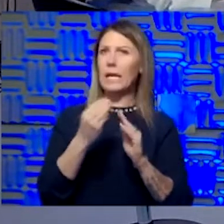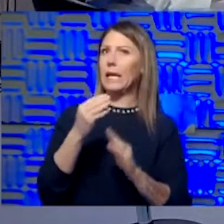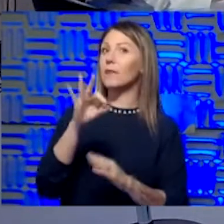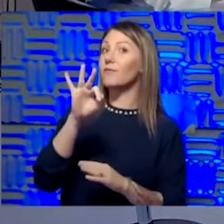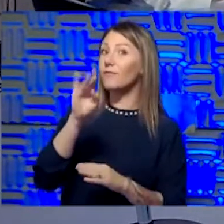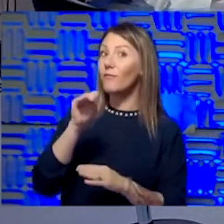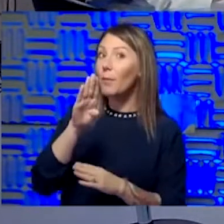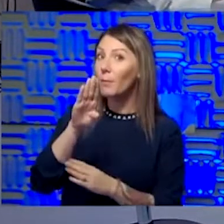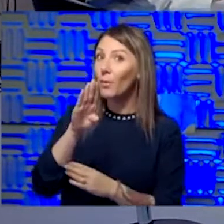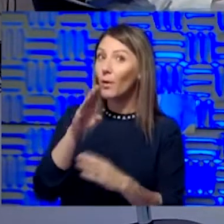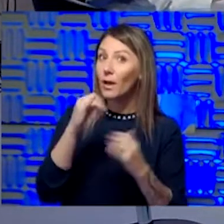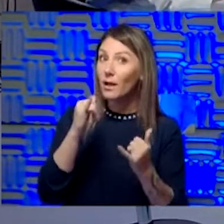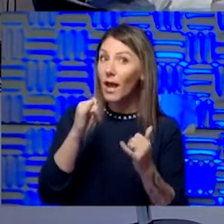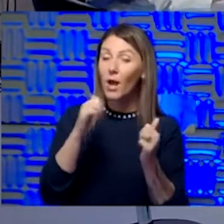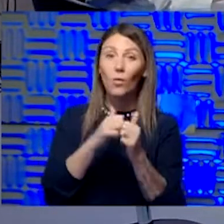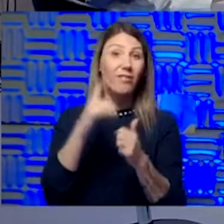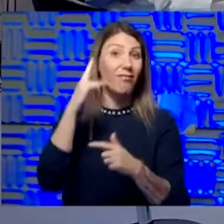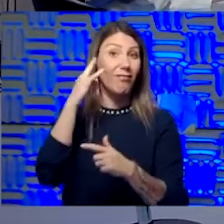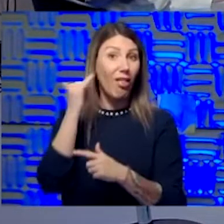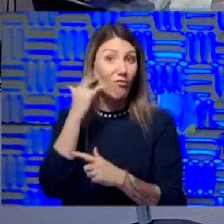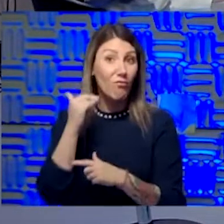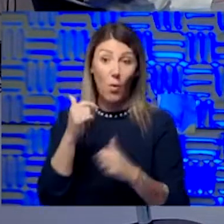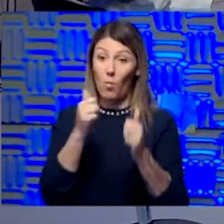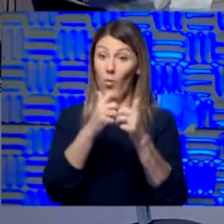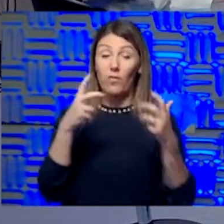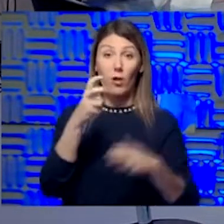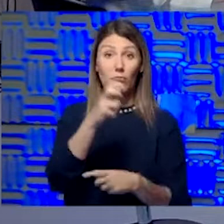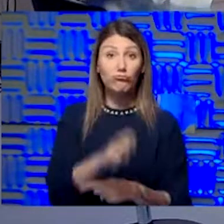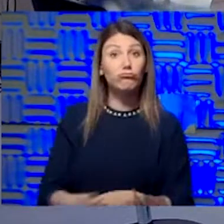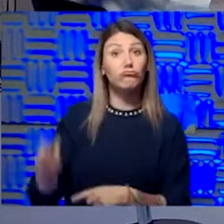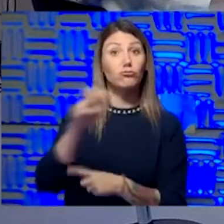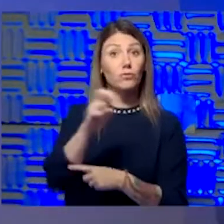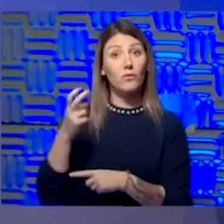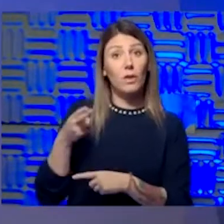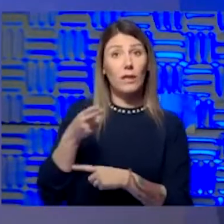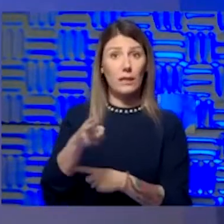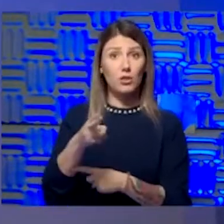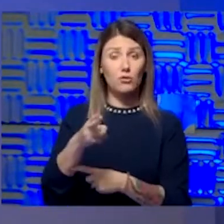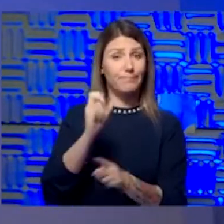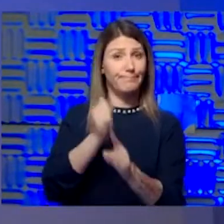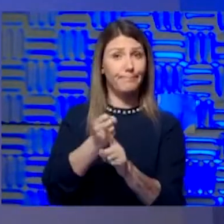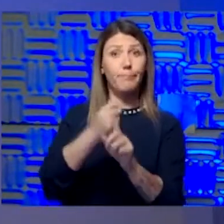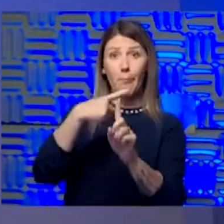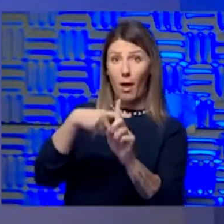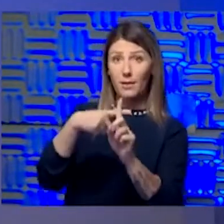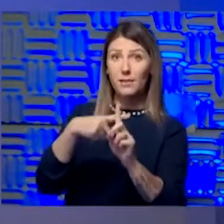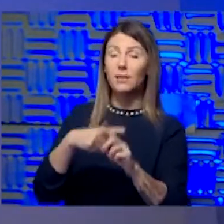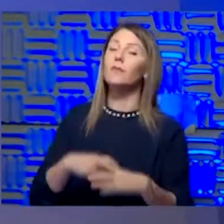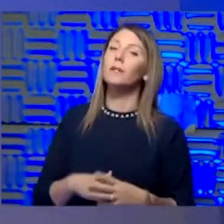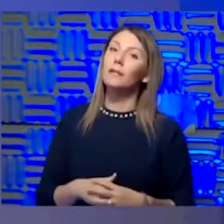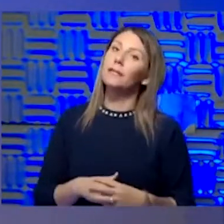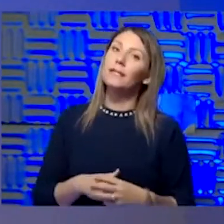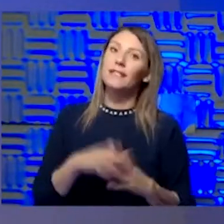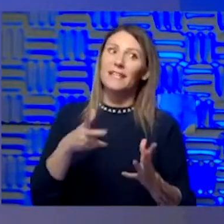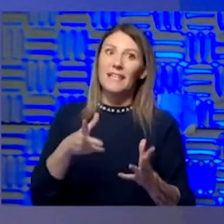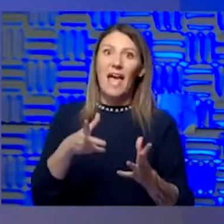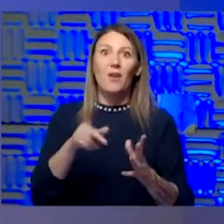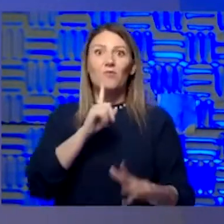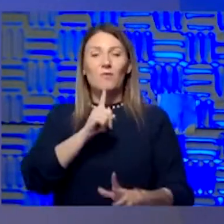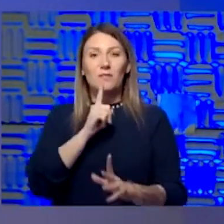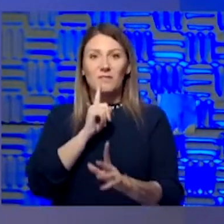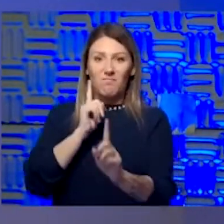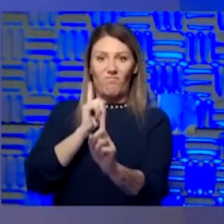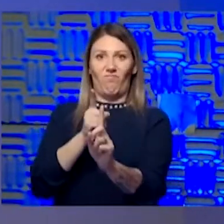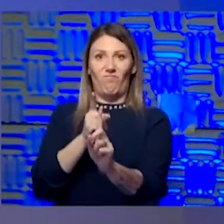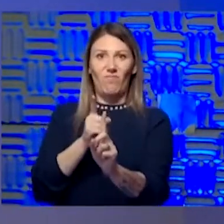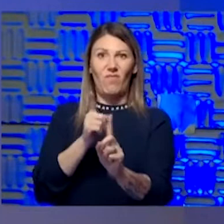in California, without a travel history, who were positive. This is, this speaks to the insidiousness of this virus, and